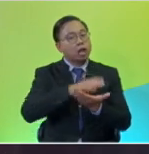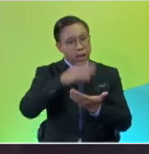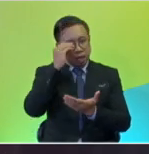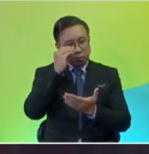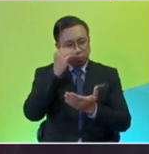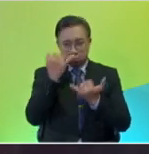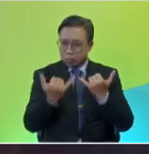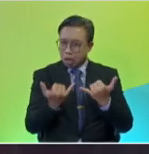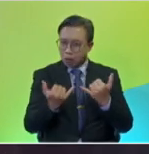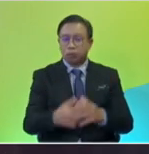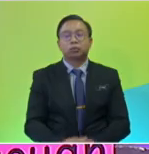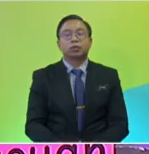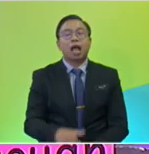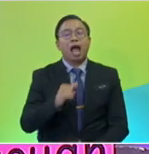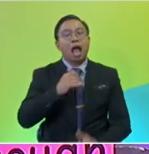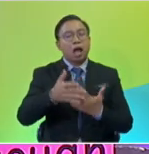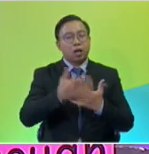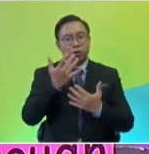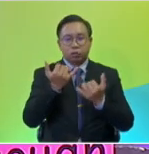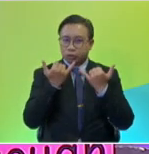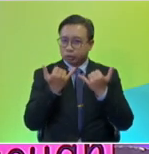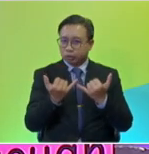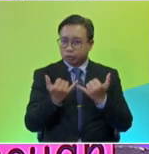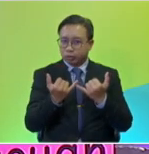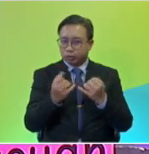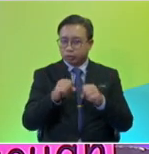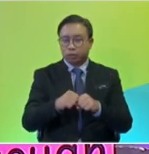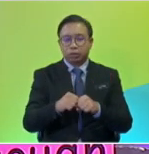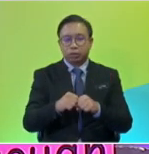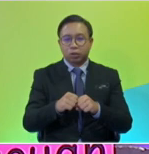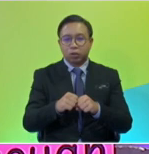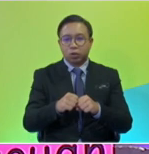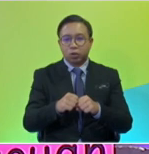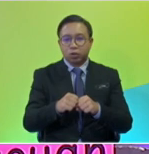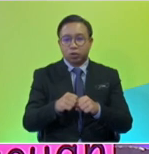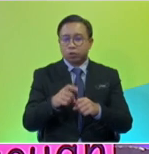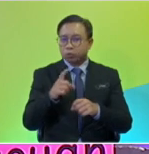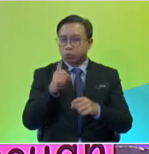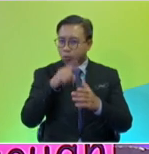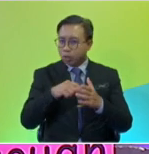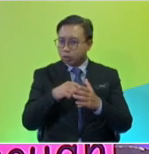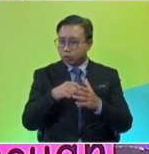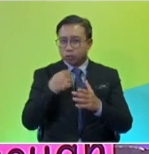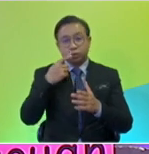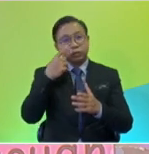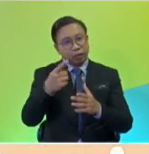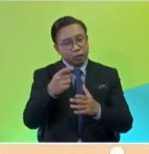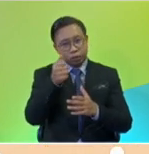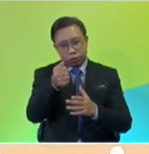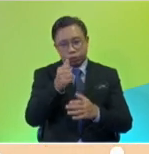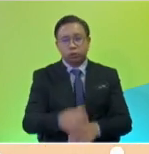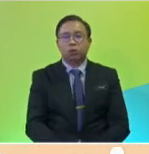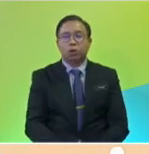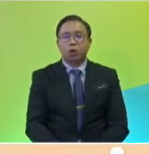segment? Alright, I call this segment as What Say You? Oh. What Say You? So,